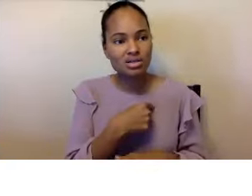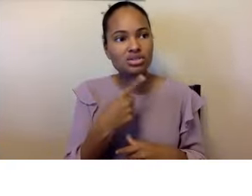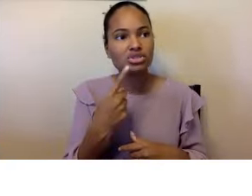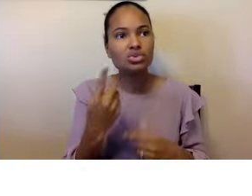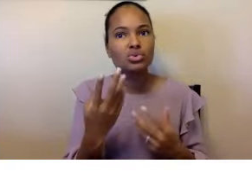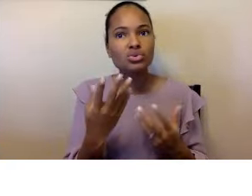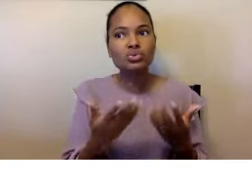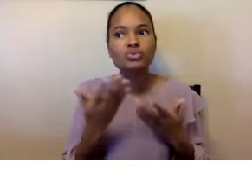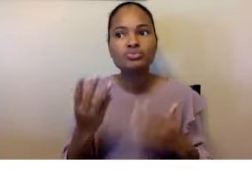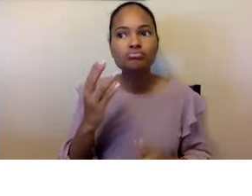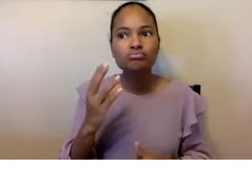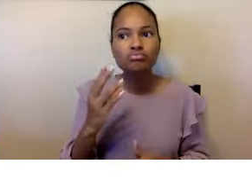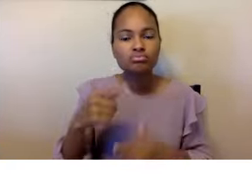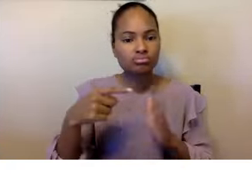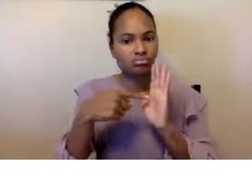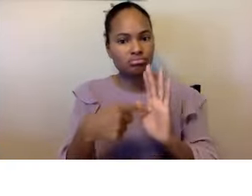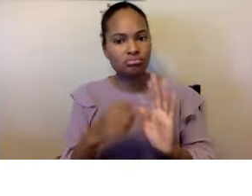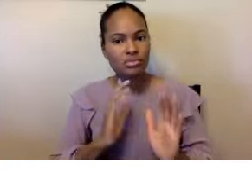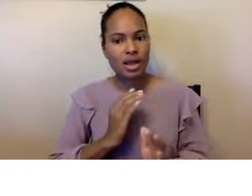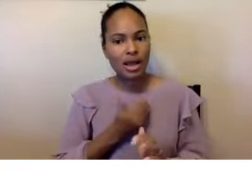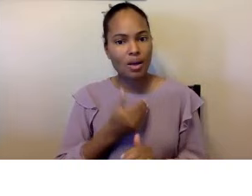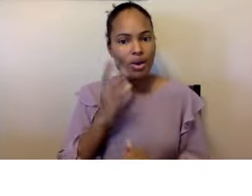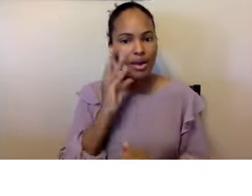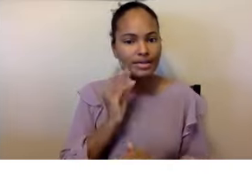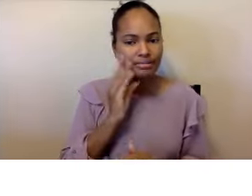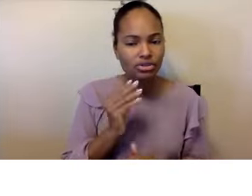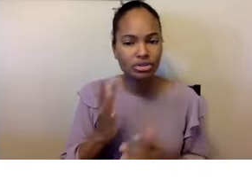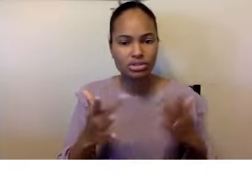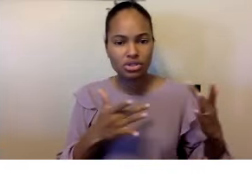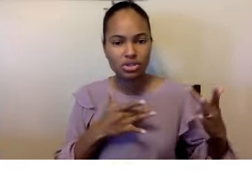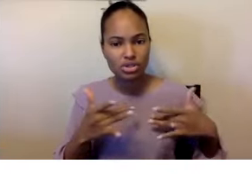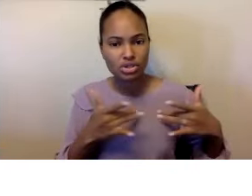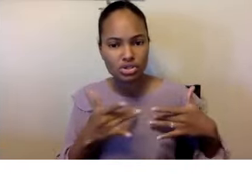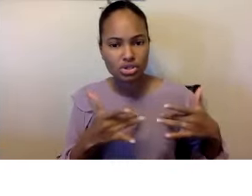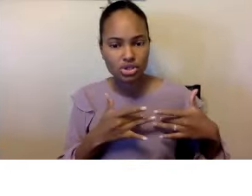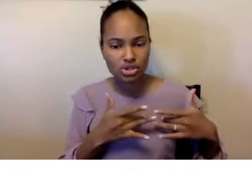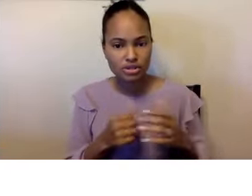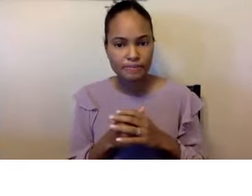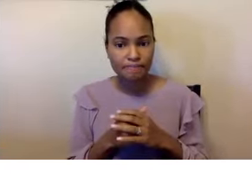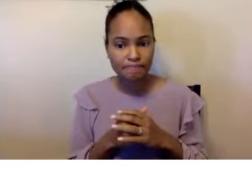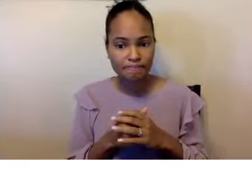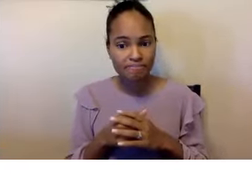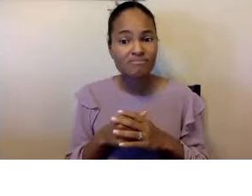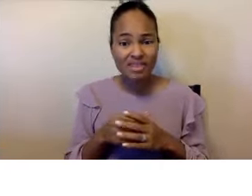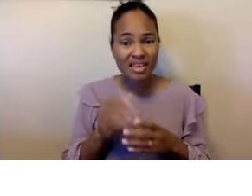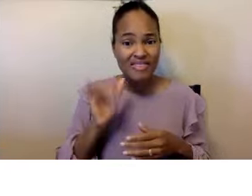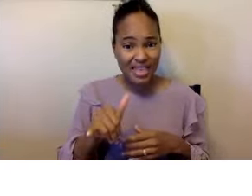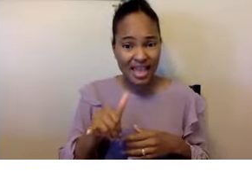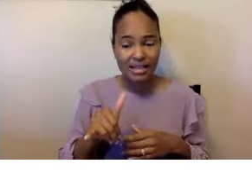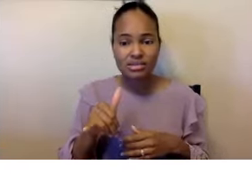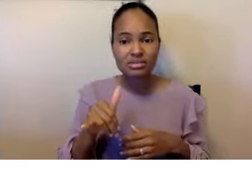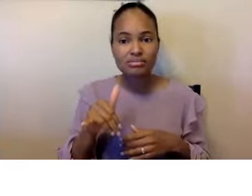voice our experiences and our concerns is only gonna benefit us